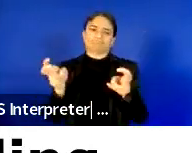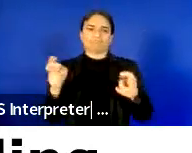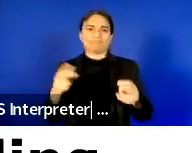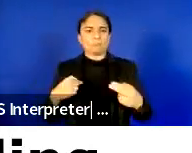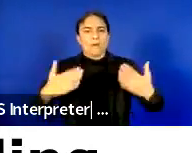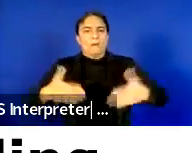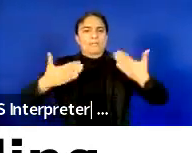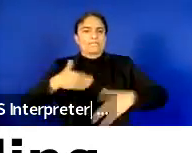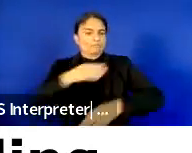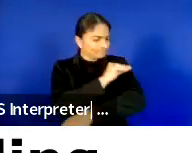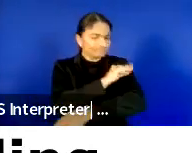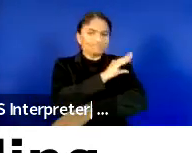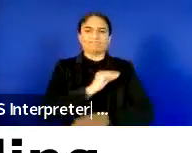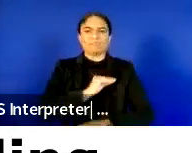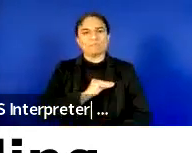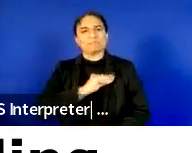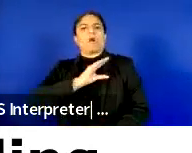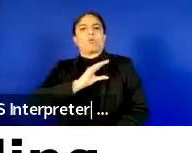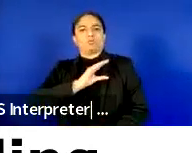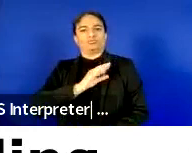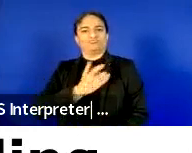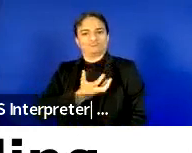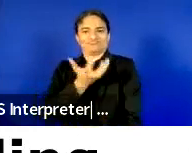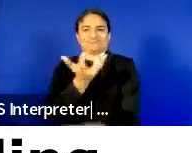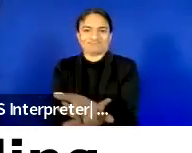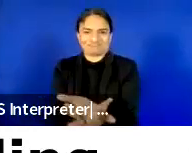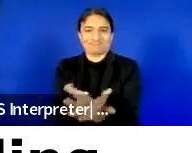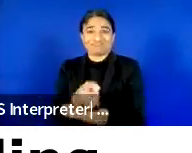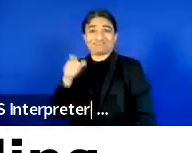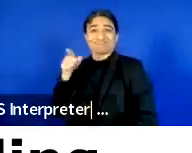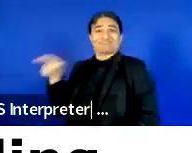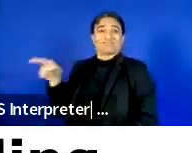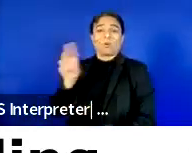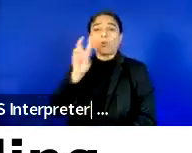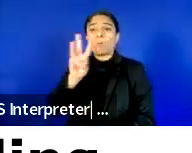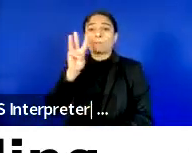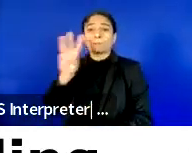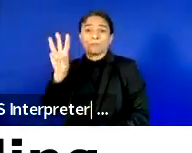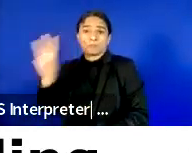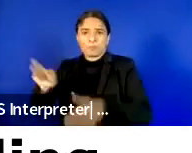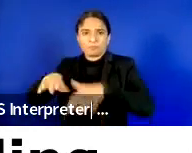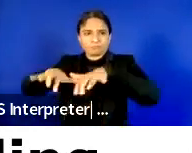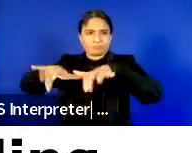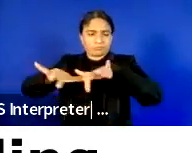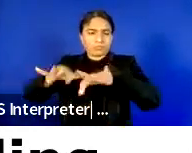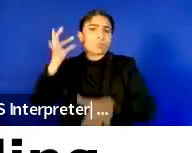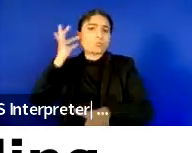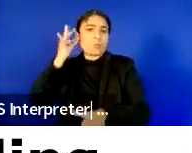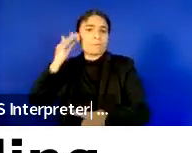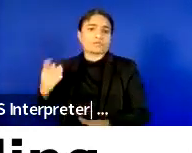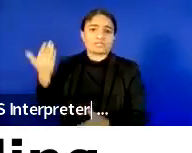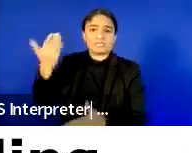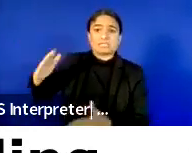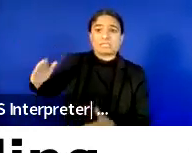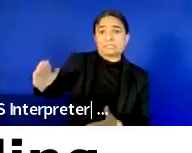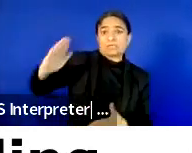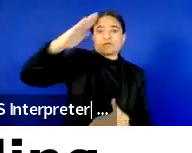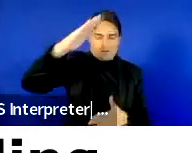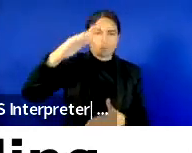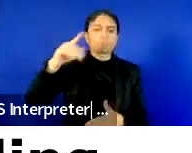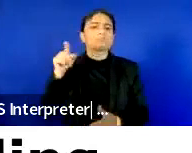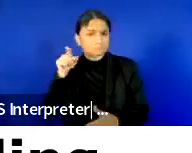Deliver, where they say that they signed up to the protocol and they are committed to the accessibility and inclusion, and yeah,